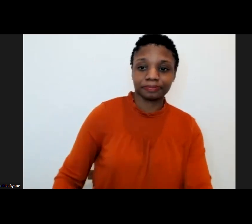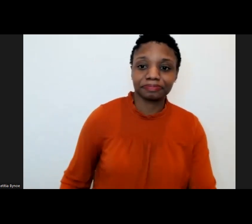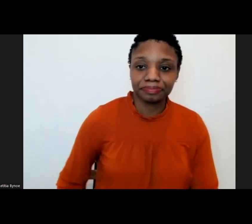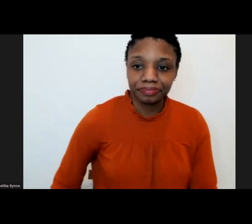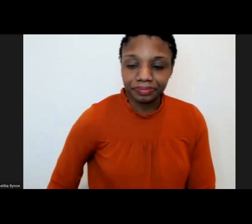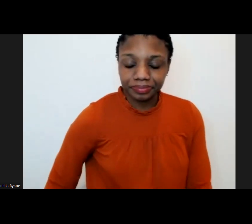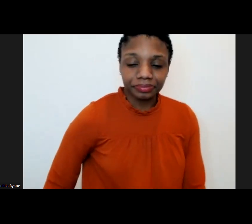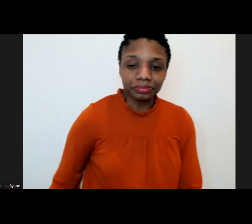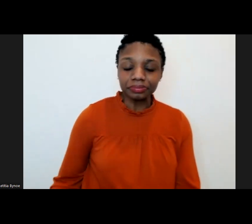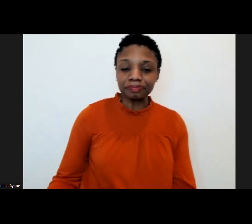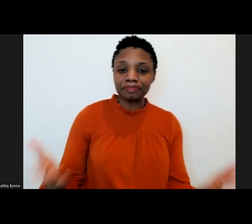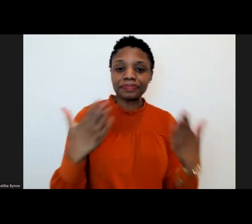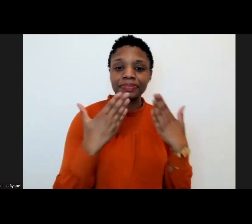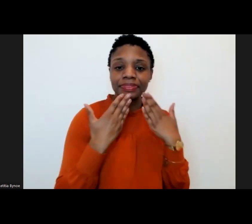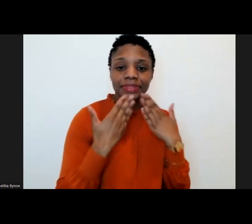Thank you. I see, I